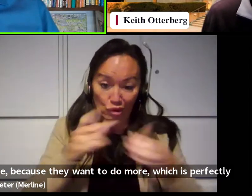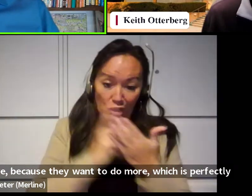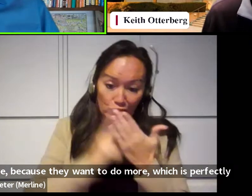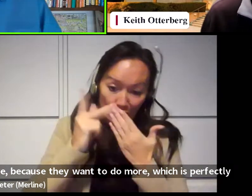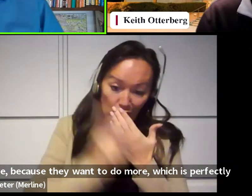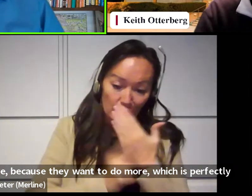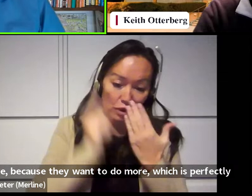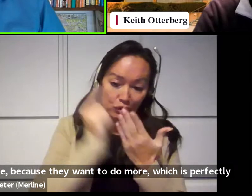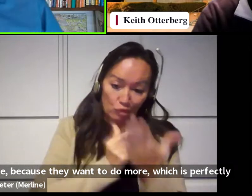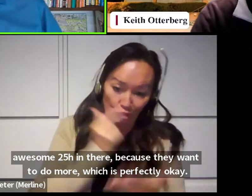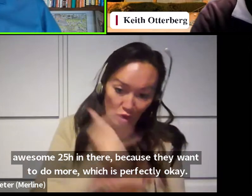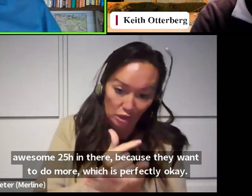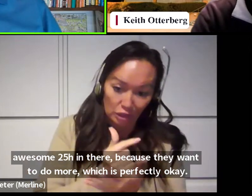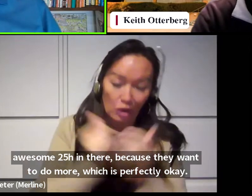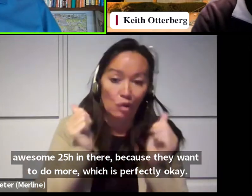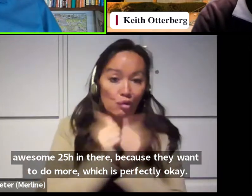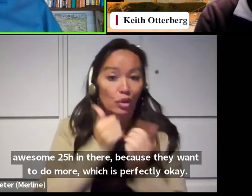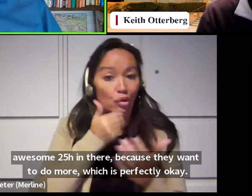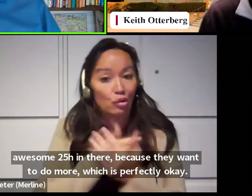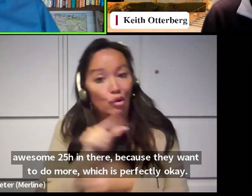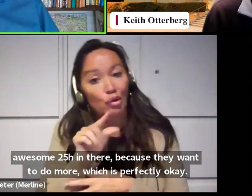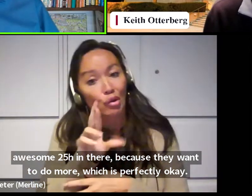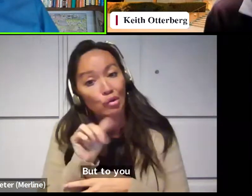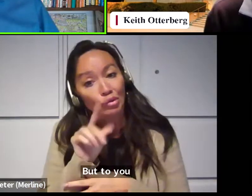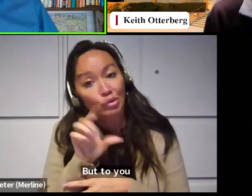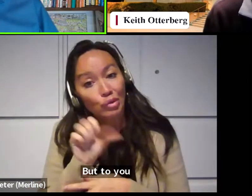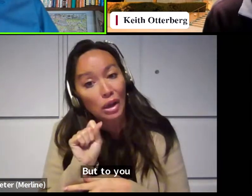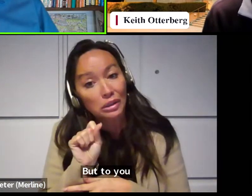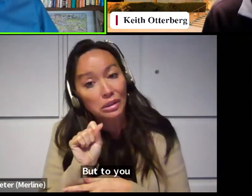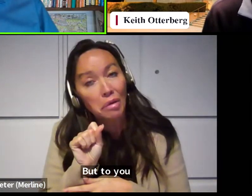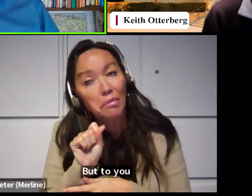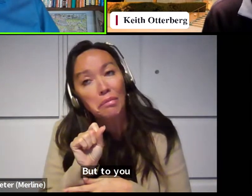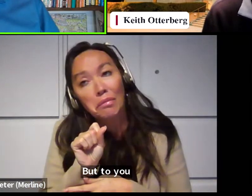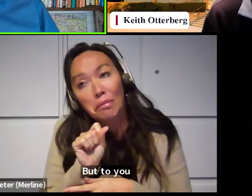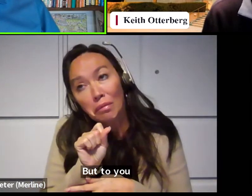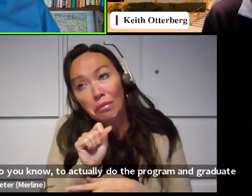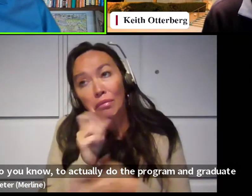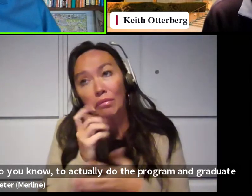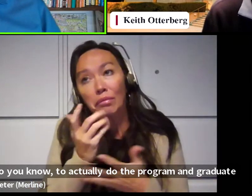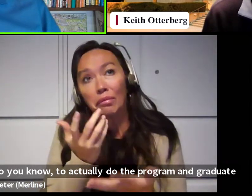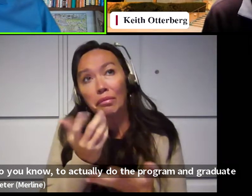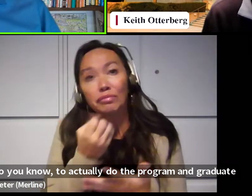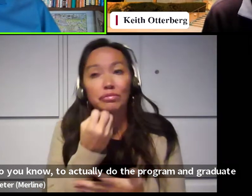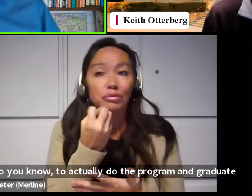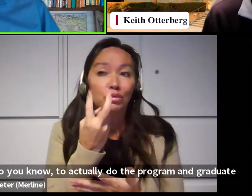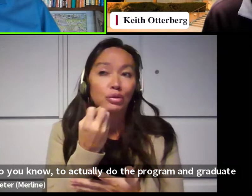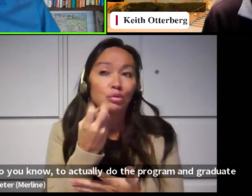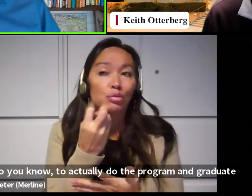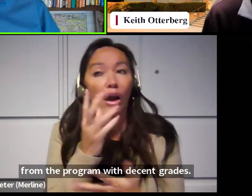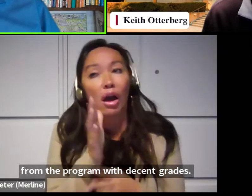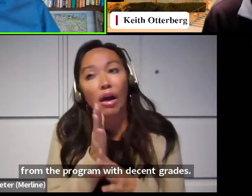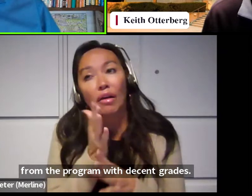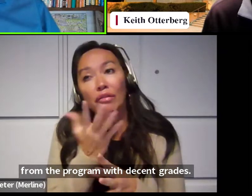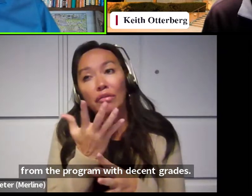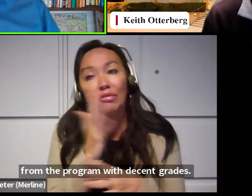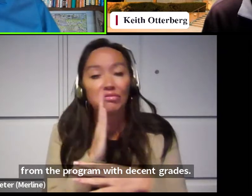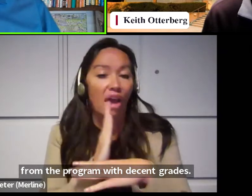from the program with decent grades, 12, is sort of an average.